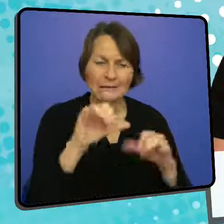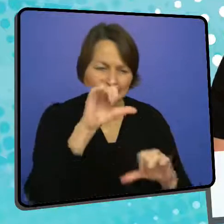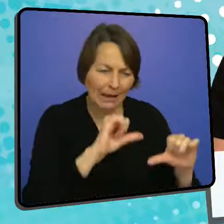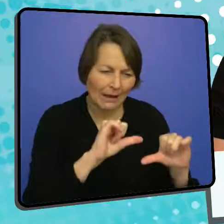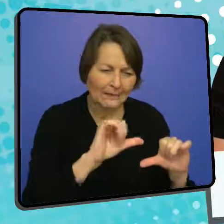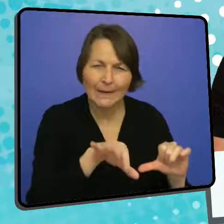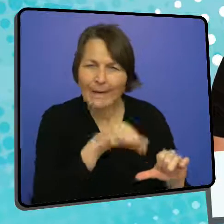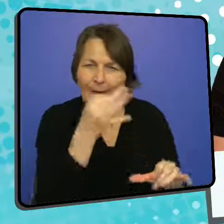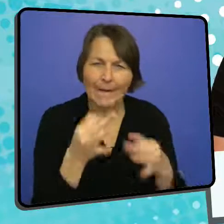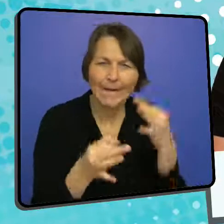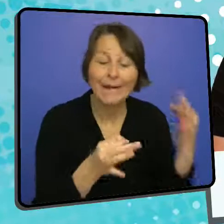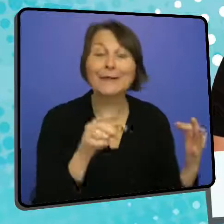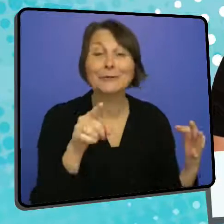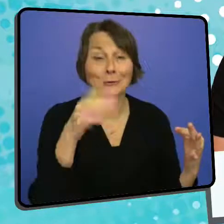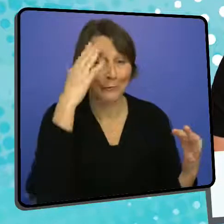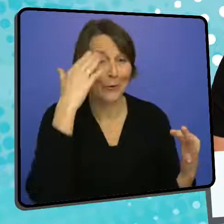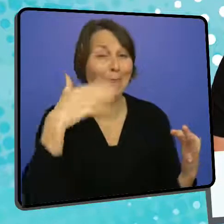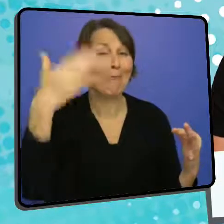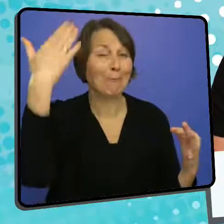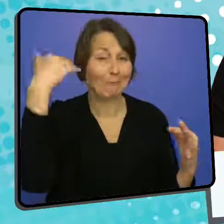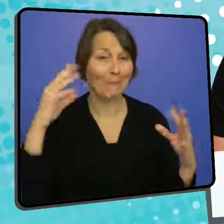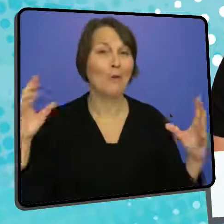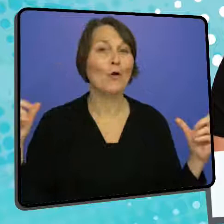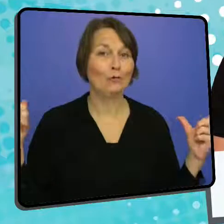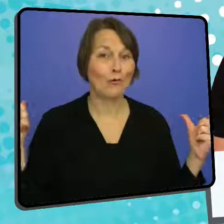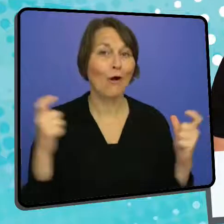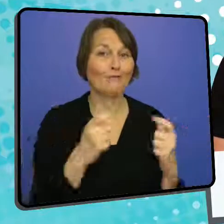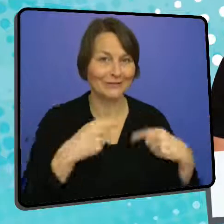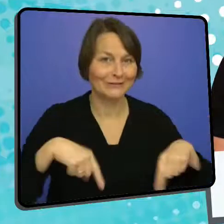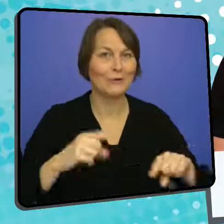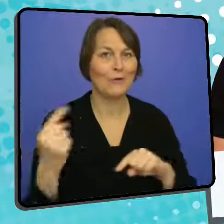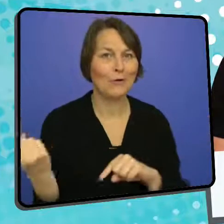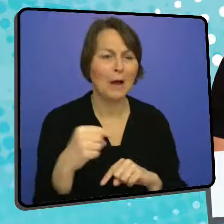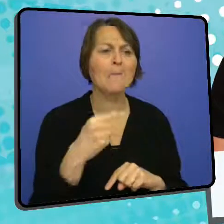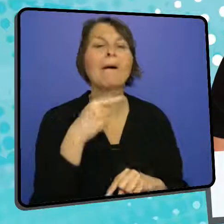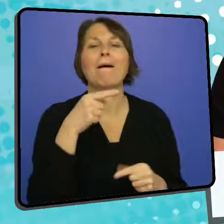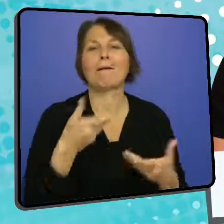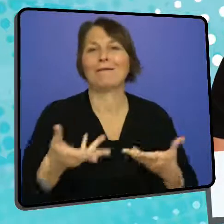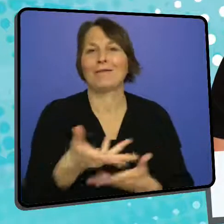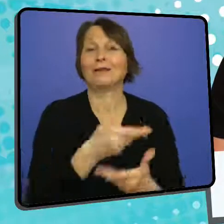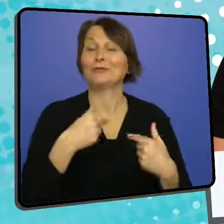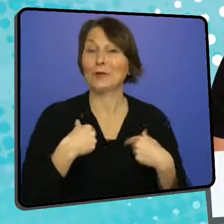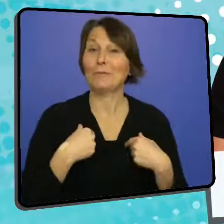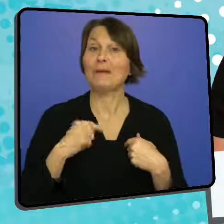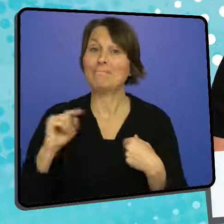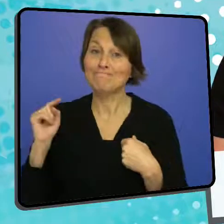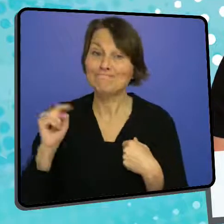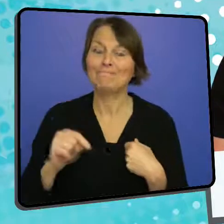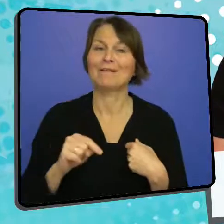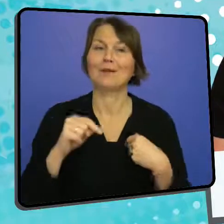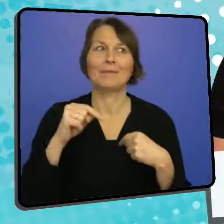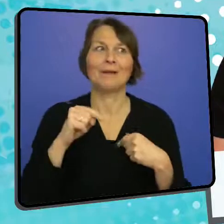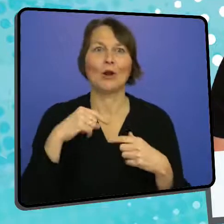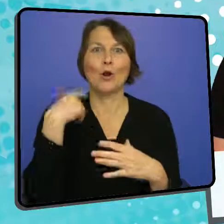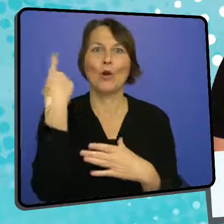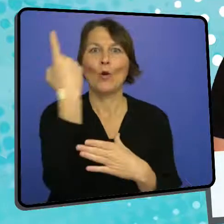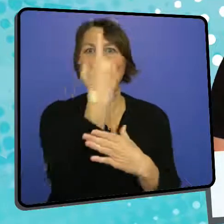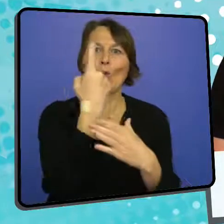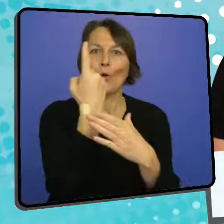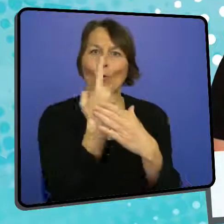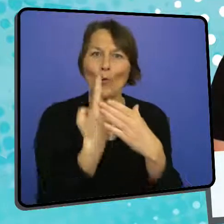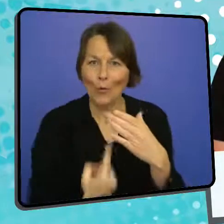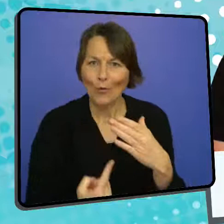ago. And yeah, that's how I ended up coming into the world of AI, and that's why I'm, I guess, here